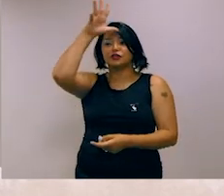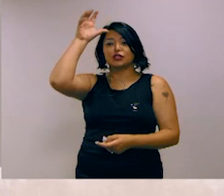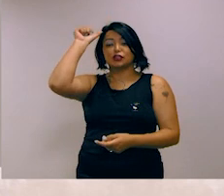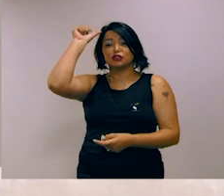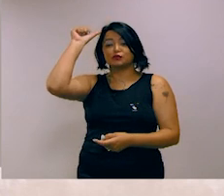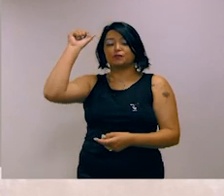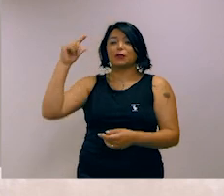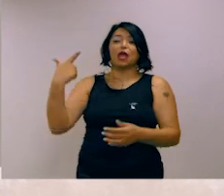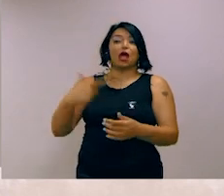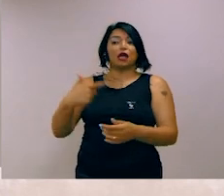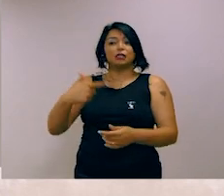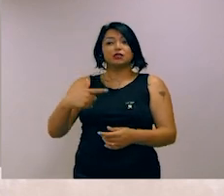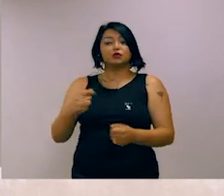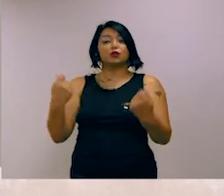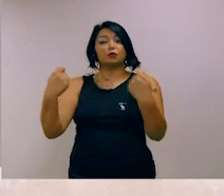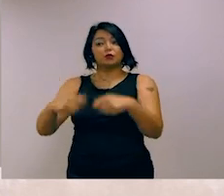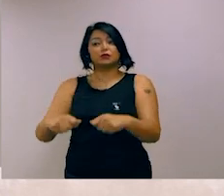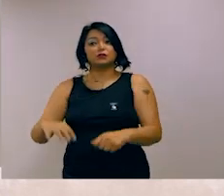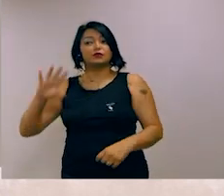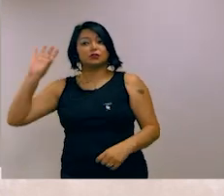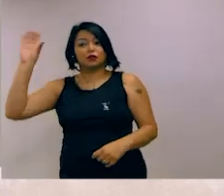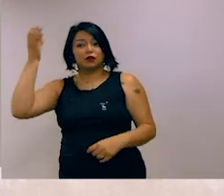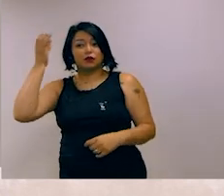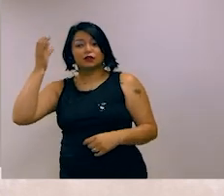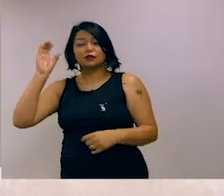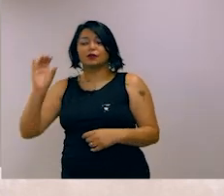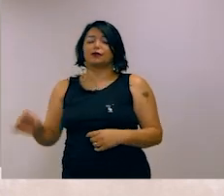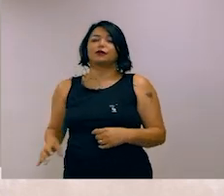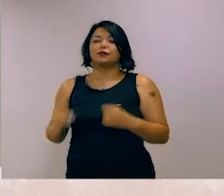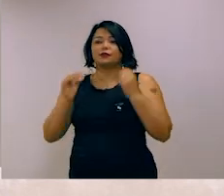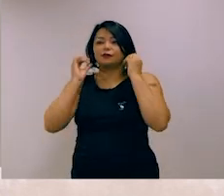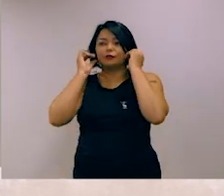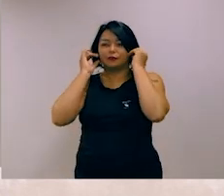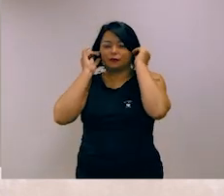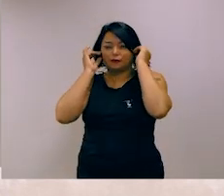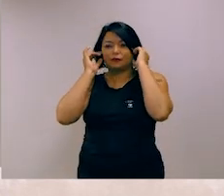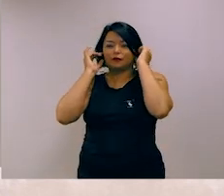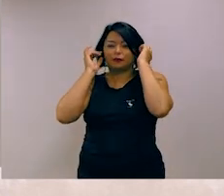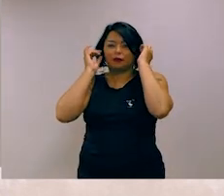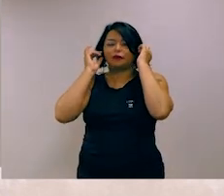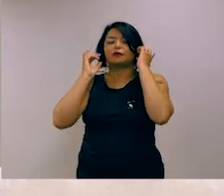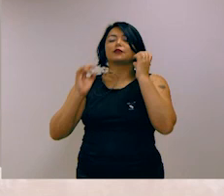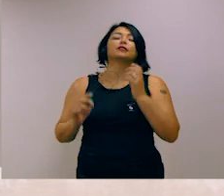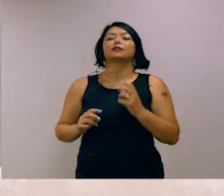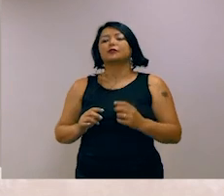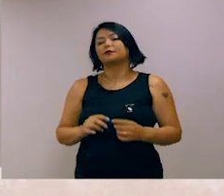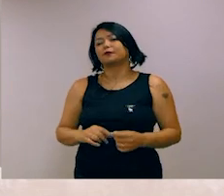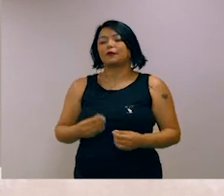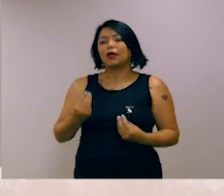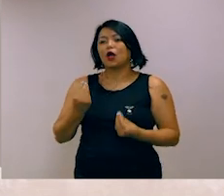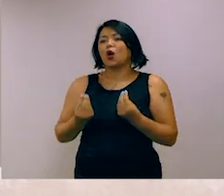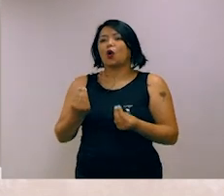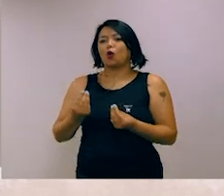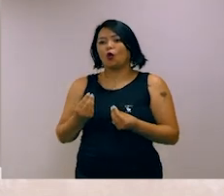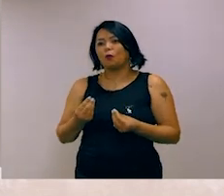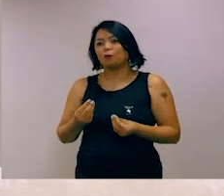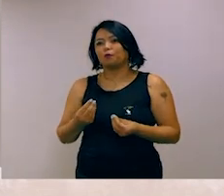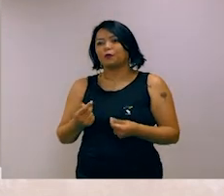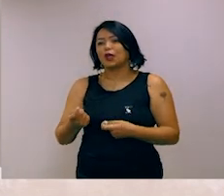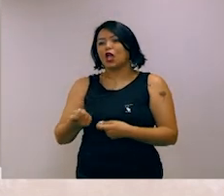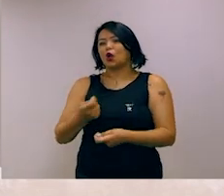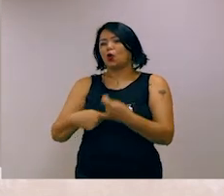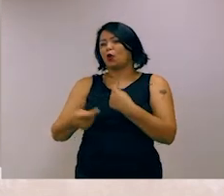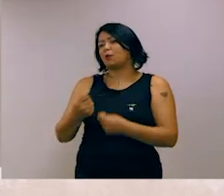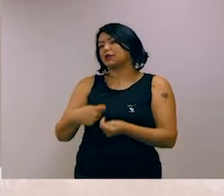be the classical solutions of economists, and that's through incentives. So, for example, we could tax sugary